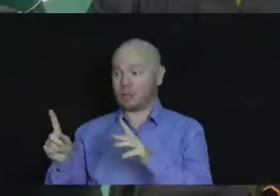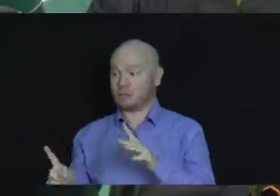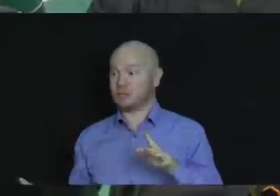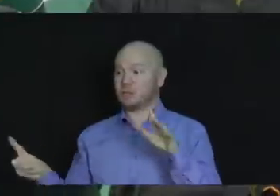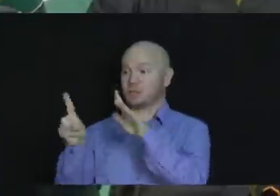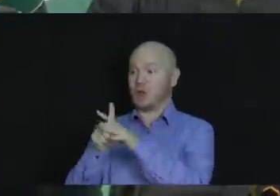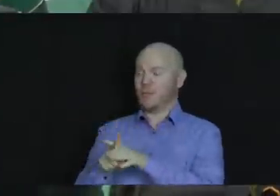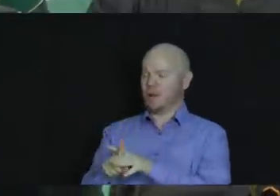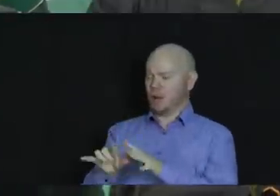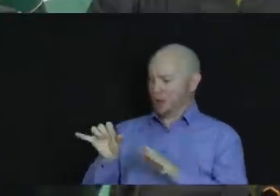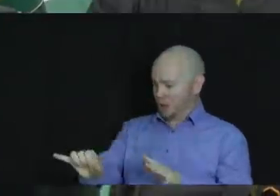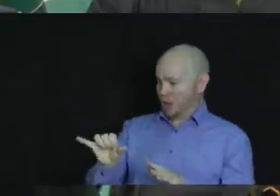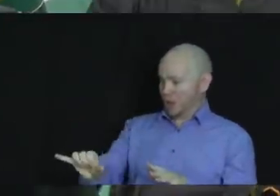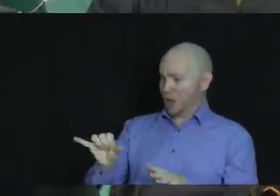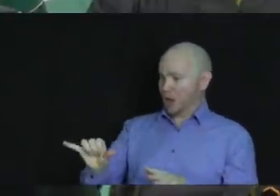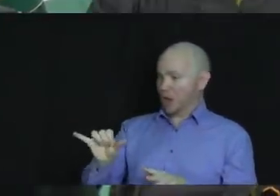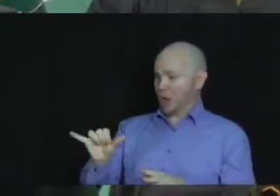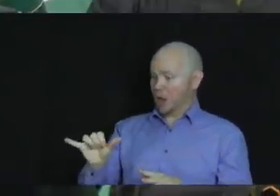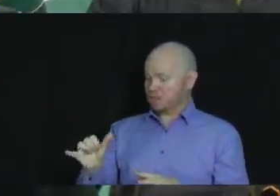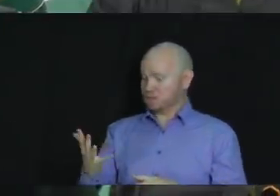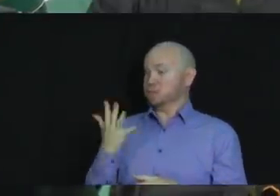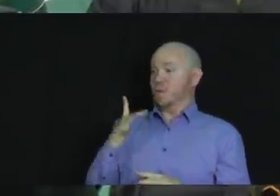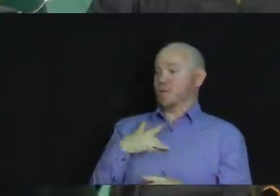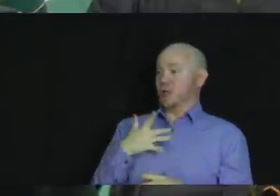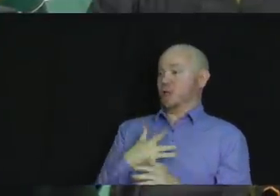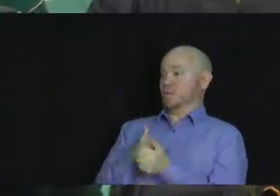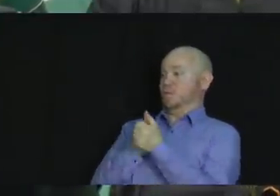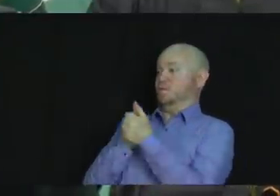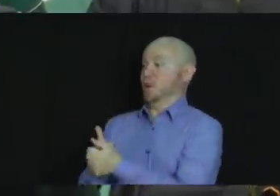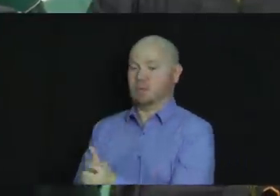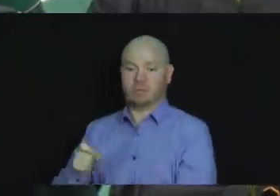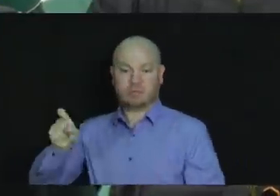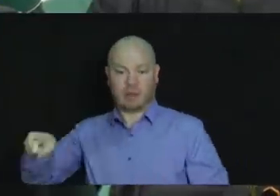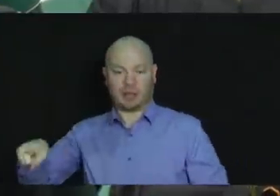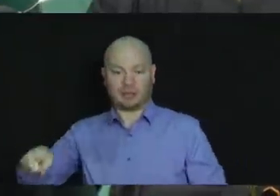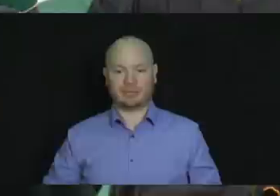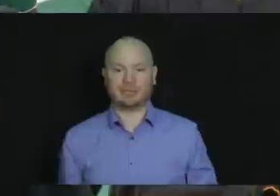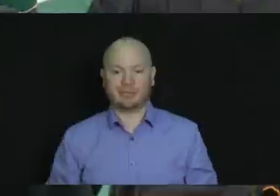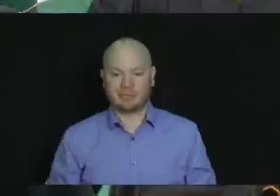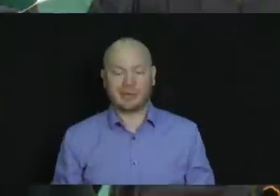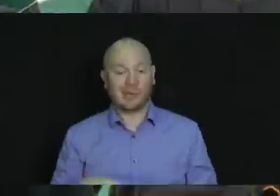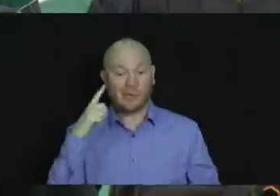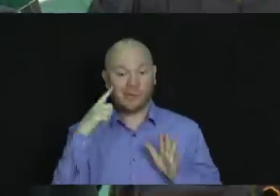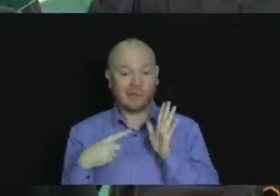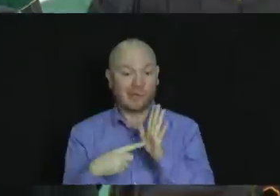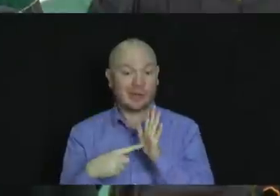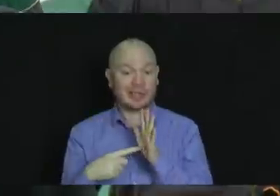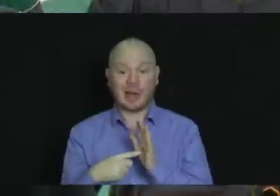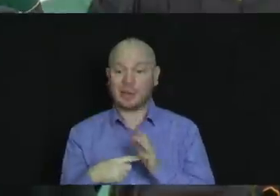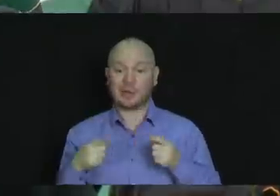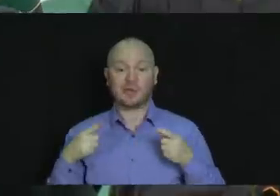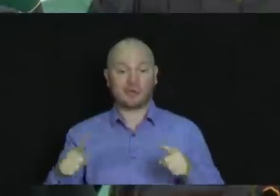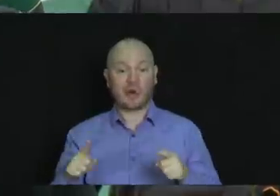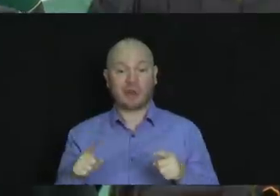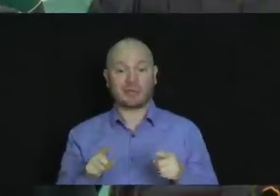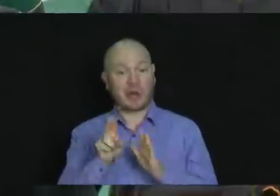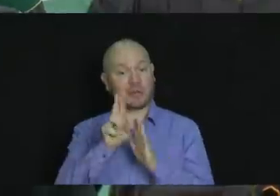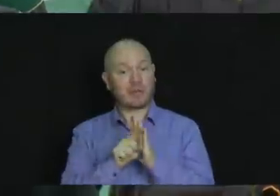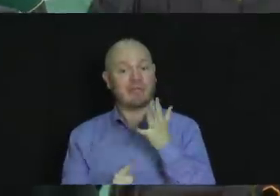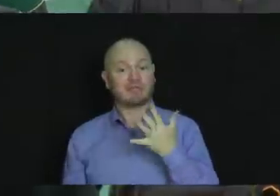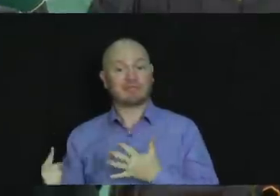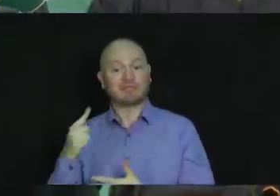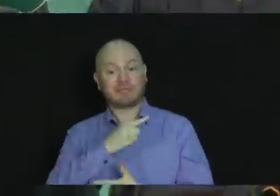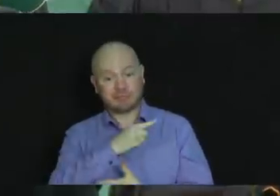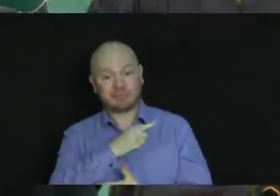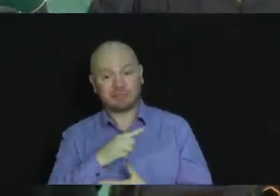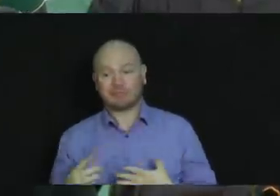clarity. As students at USF, you may have been asked to volunteer your time or your talents. You